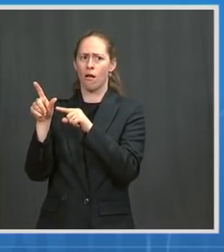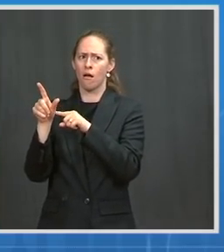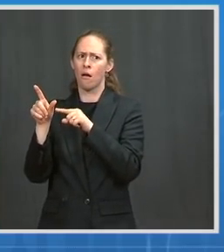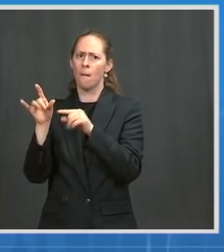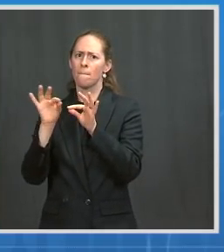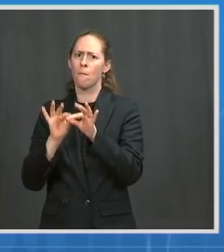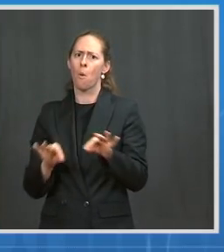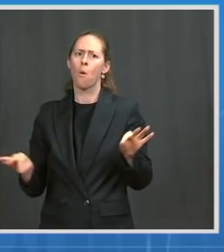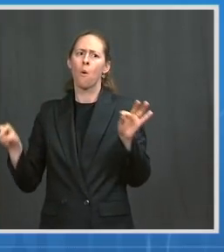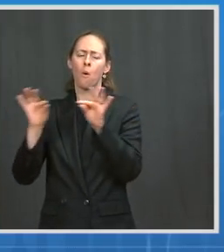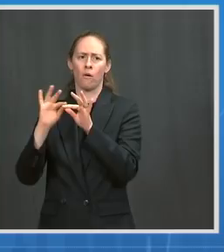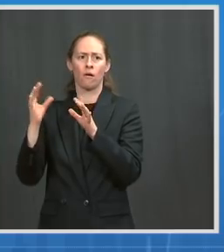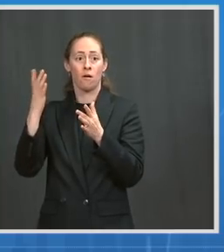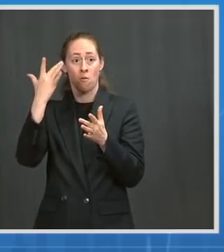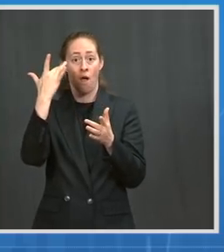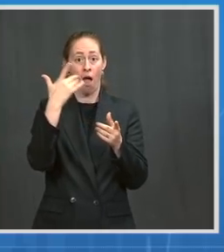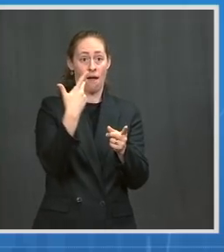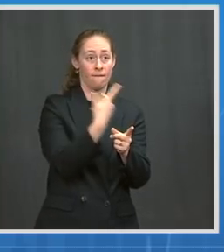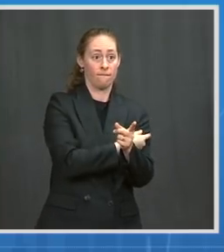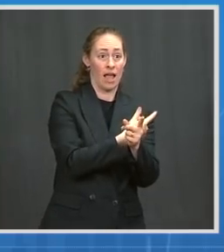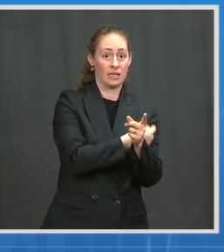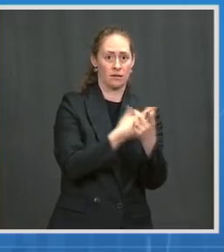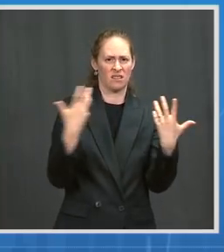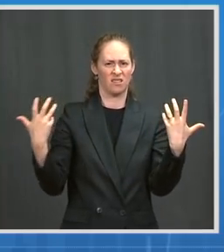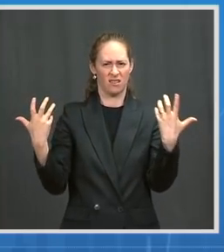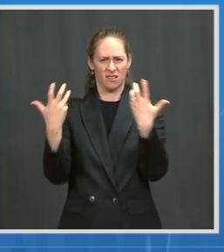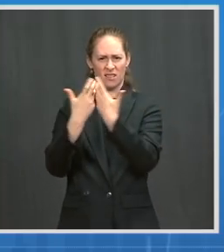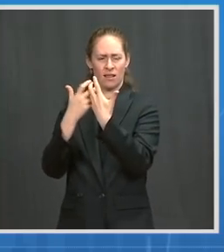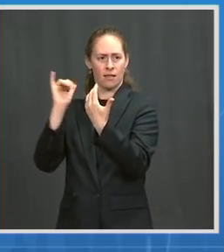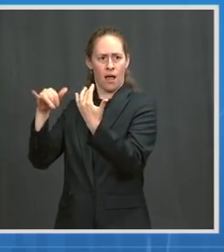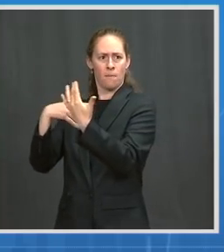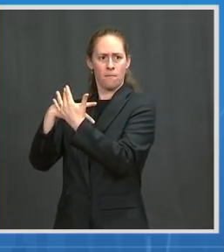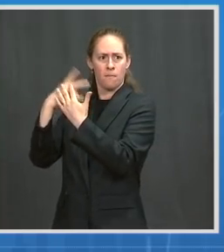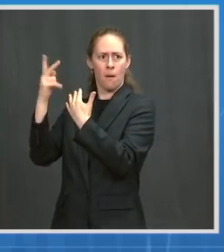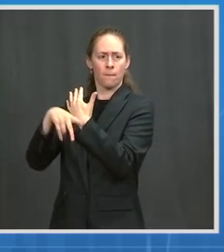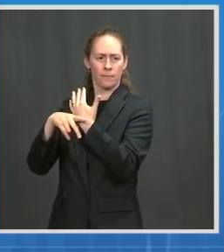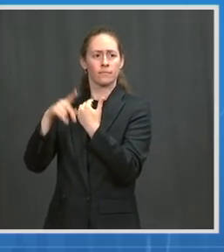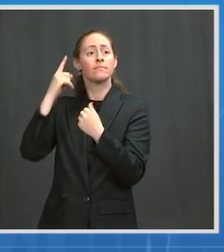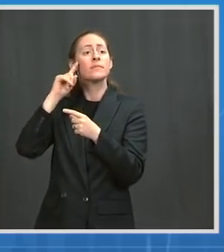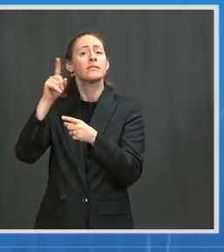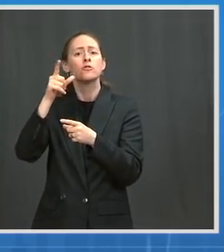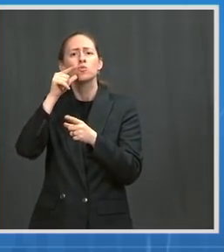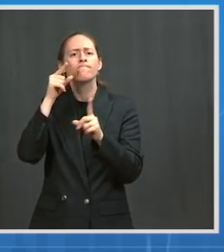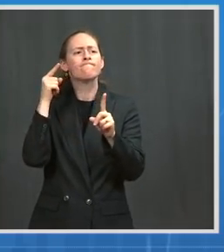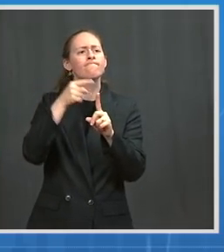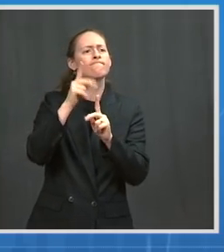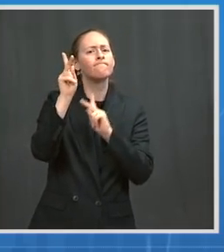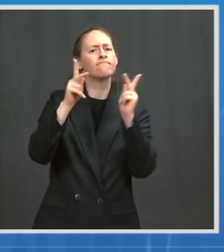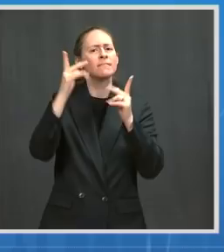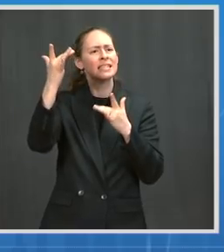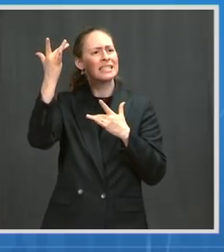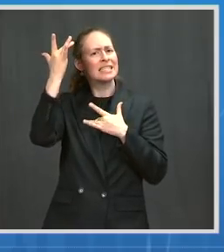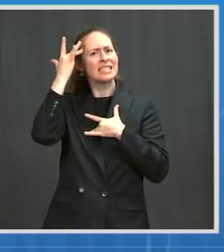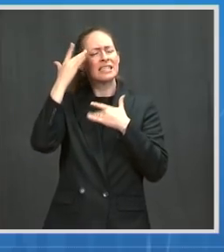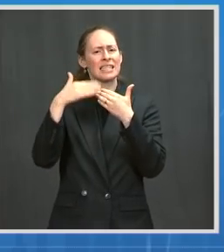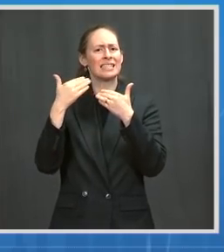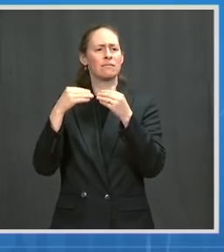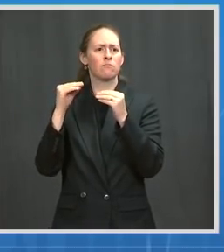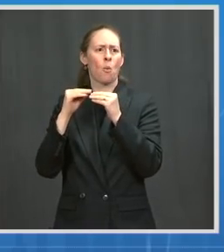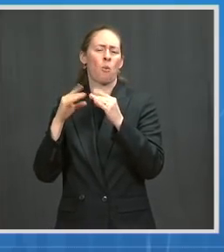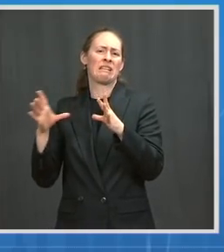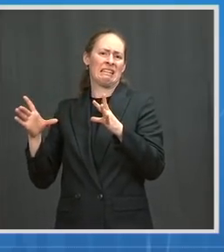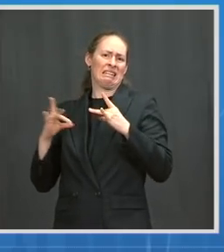existing vaccines, especially for individuals with certain conditions that might put them at a greater risk. For those